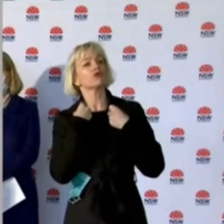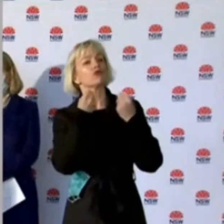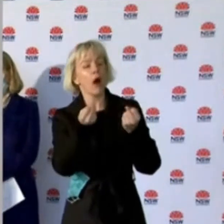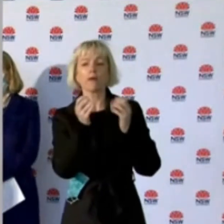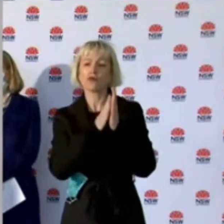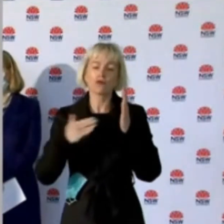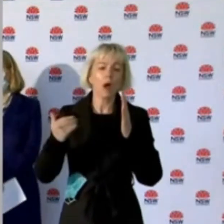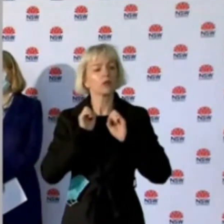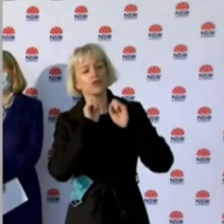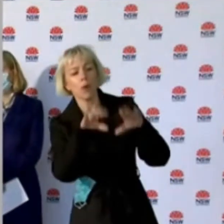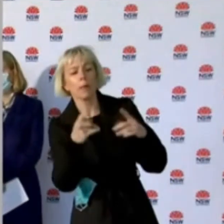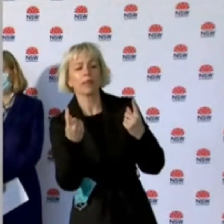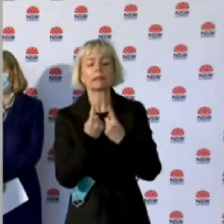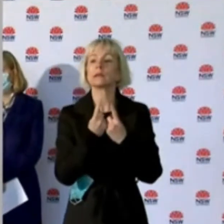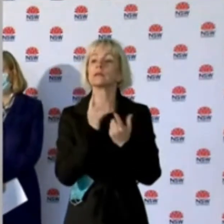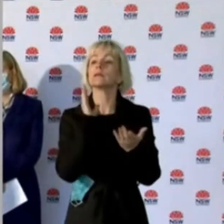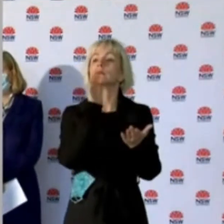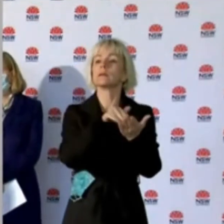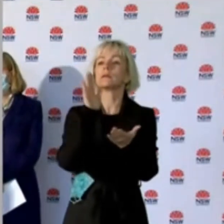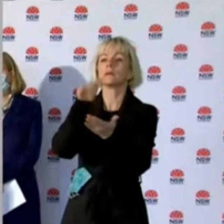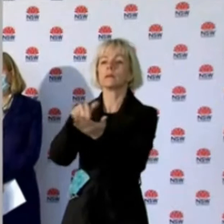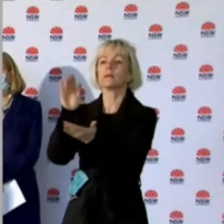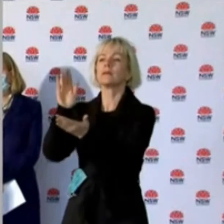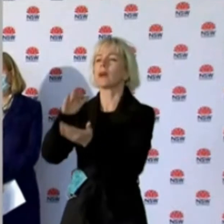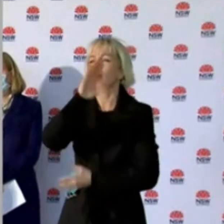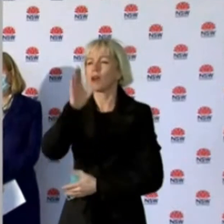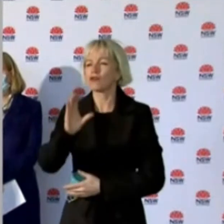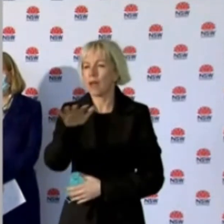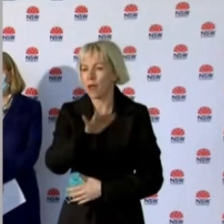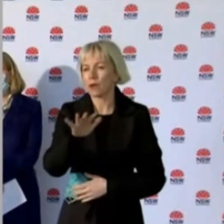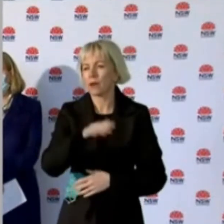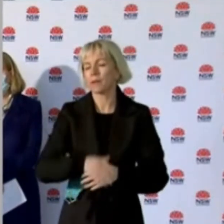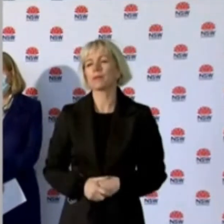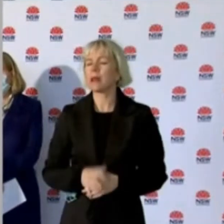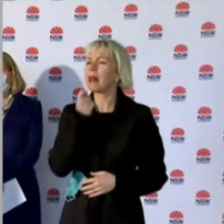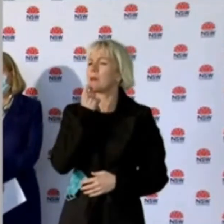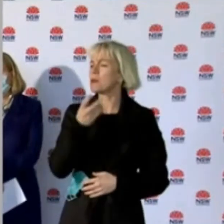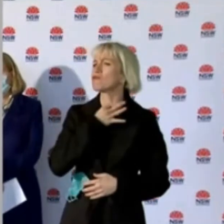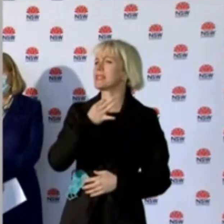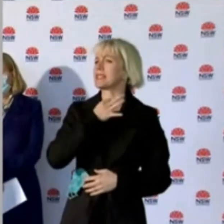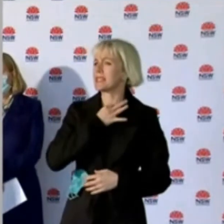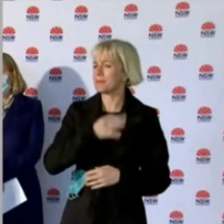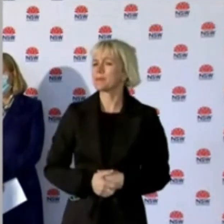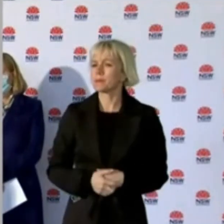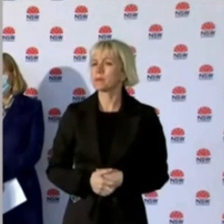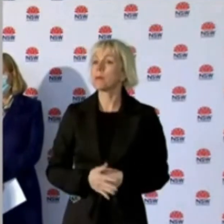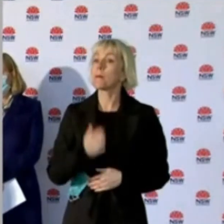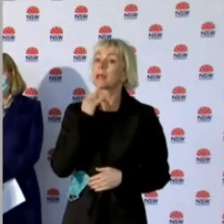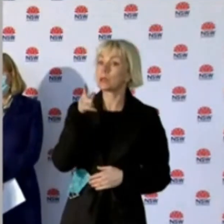what this does is bring a level of risk. So to the communities of regional rural New South Wales, my plea is to stay